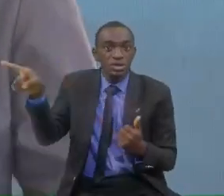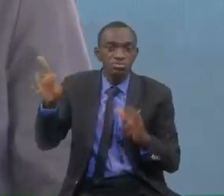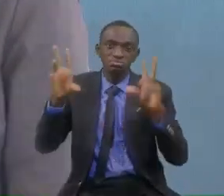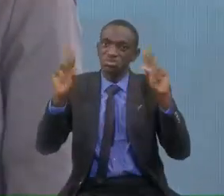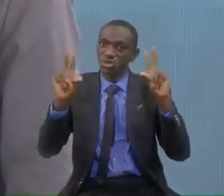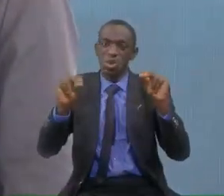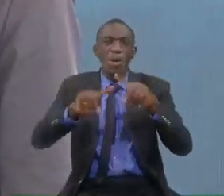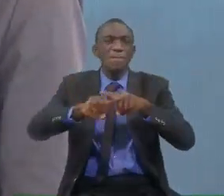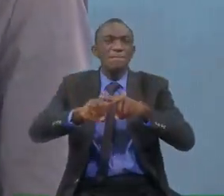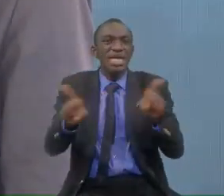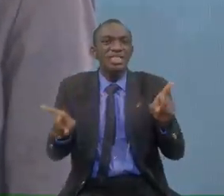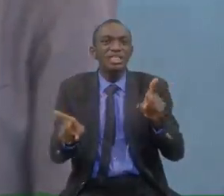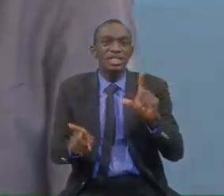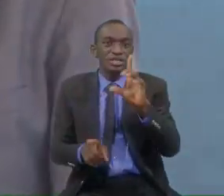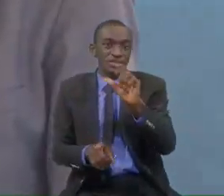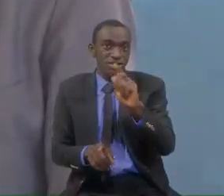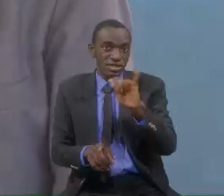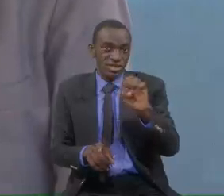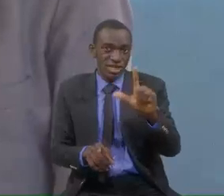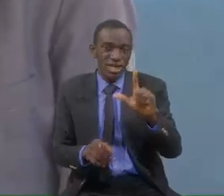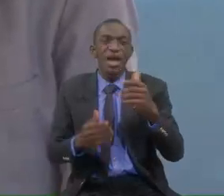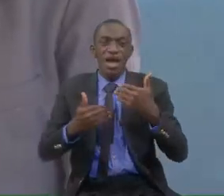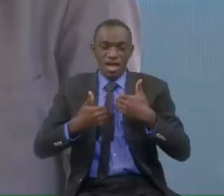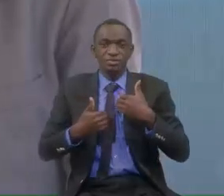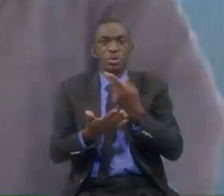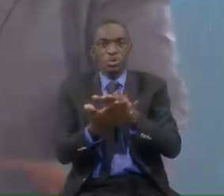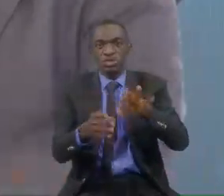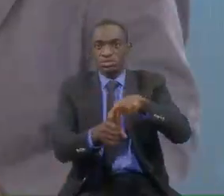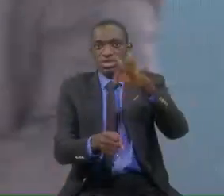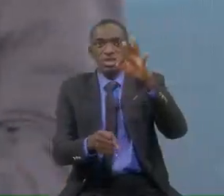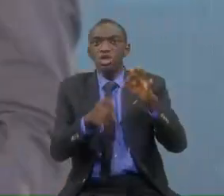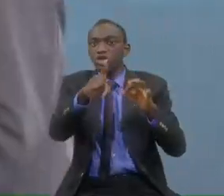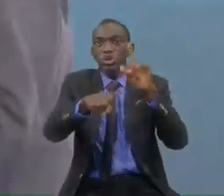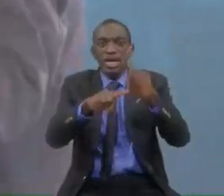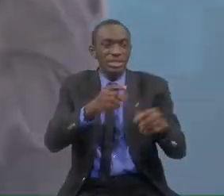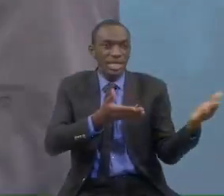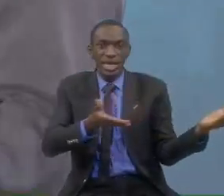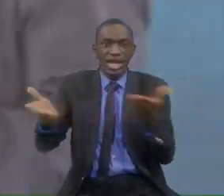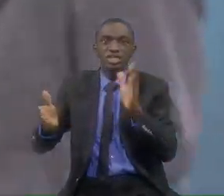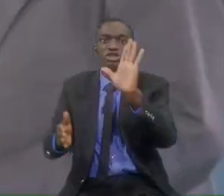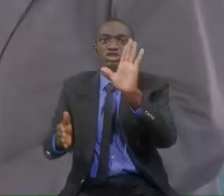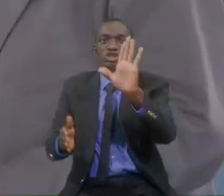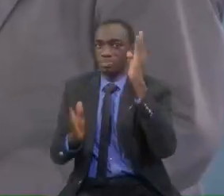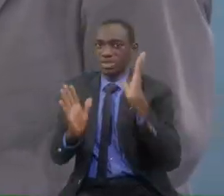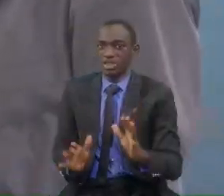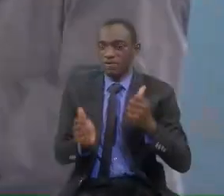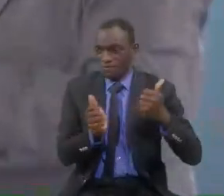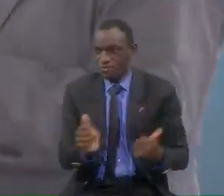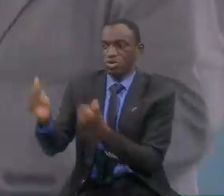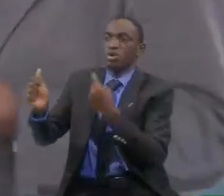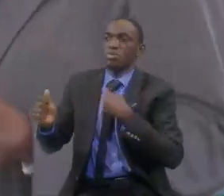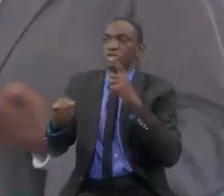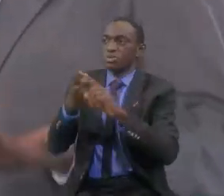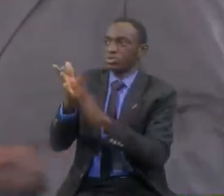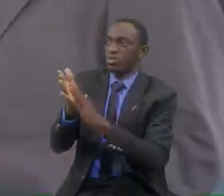take the preacher everywhere, but you can take the Holy Spirit everywhere. You cannot take your counselor everywhere. Even